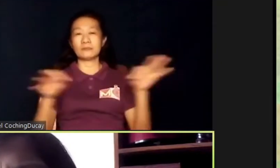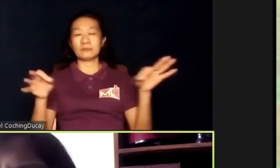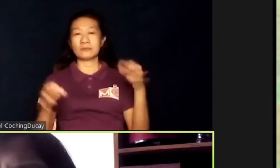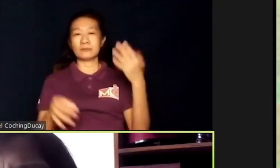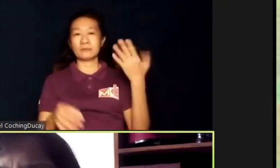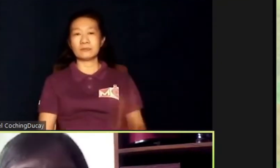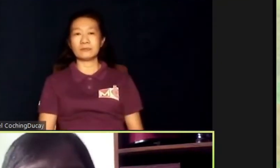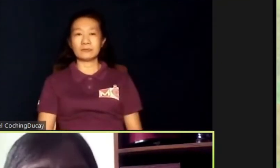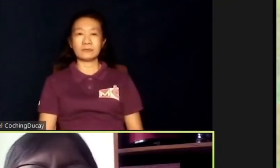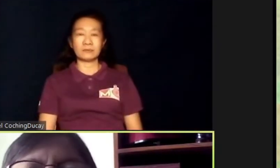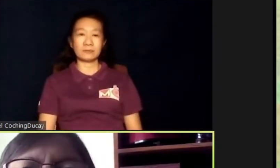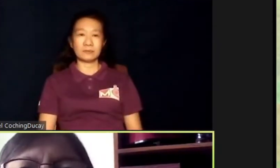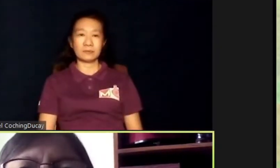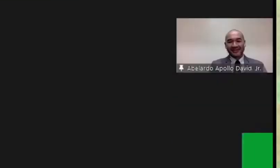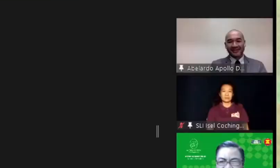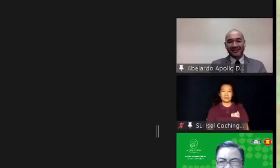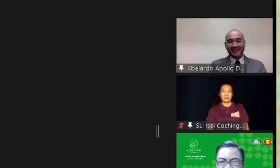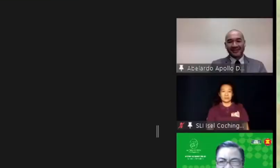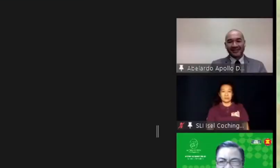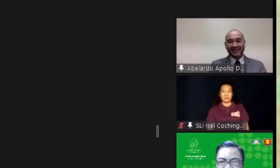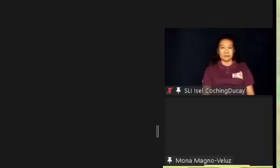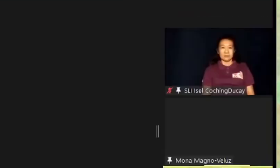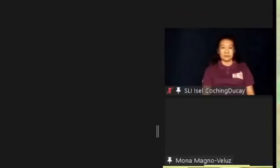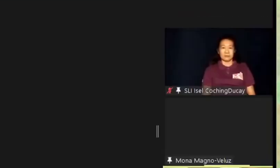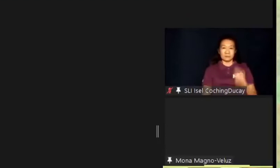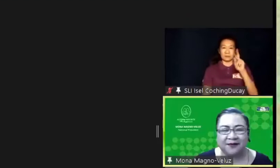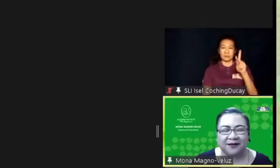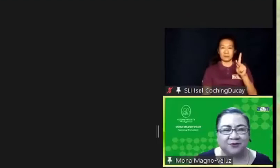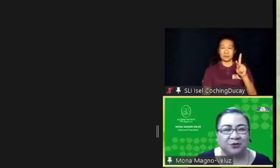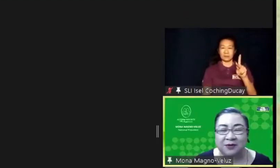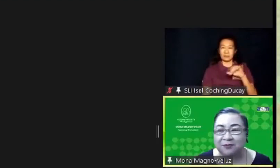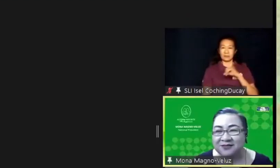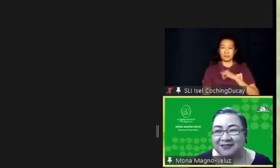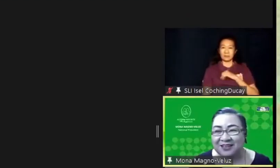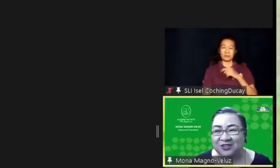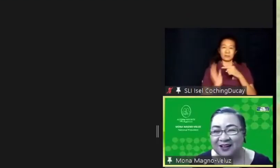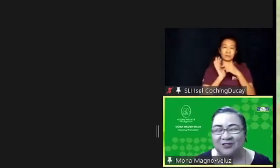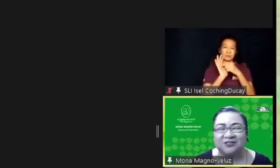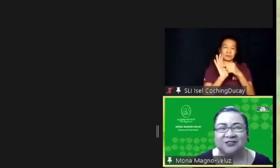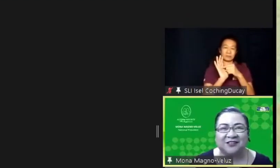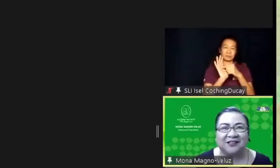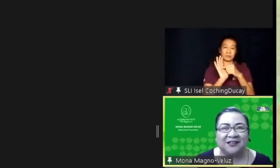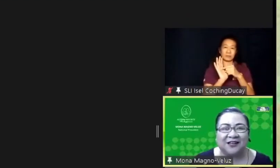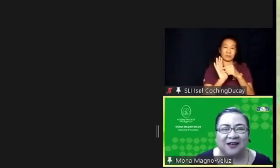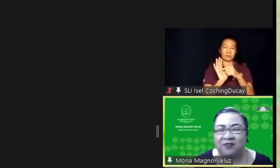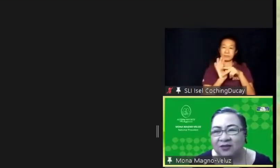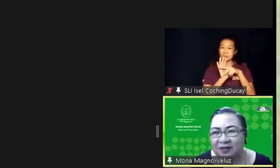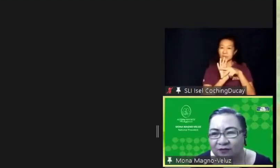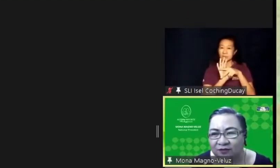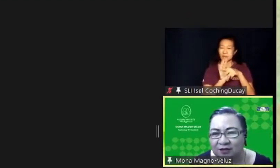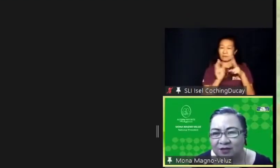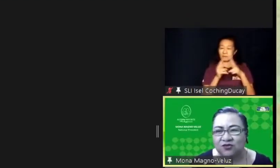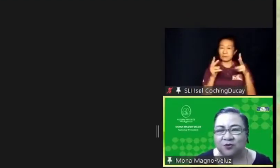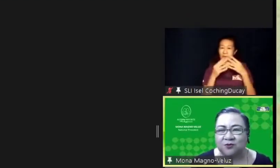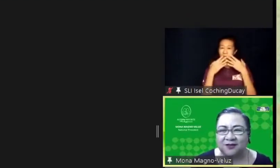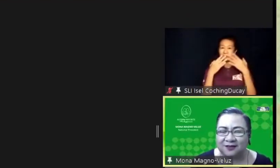Thank you, Mona. Thank you, sis. Okay. So, I'm showing my presentation agad. Now, just that I'm very thankful